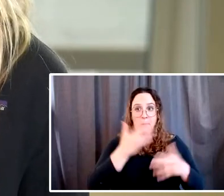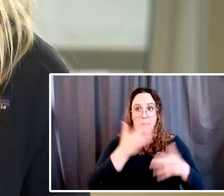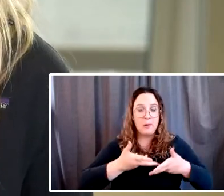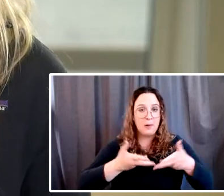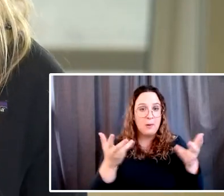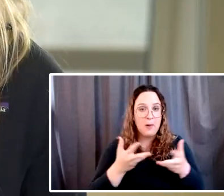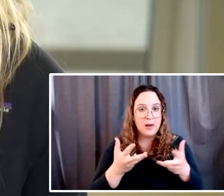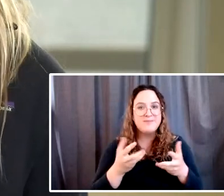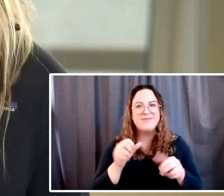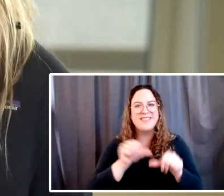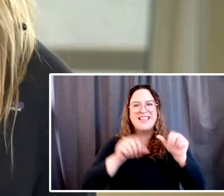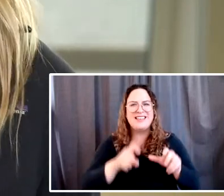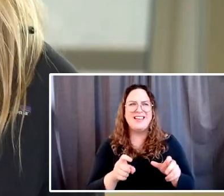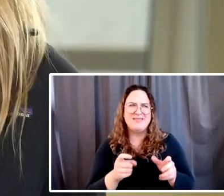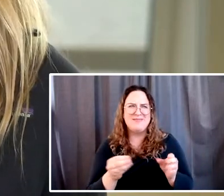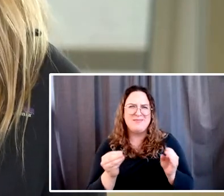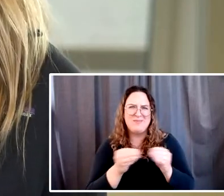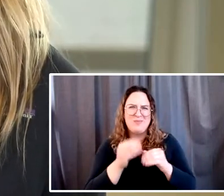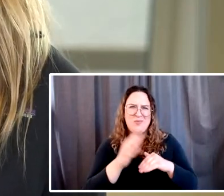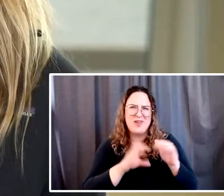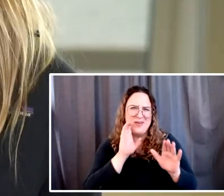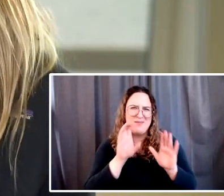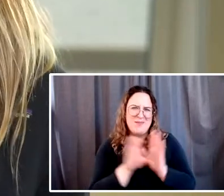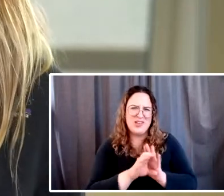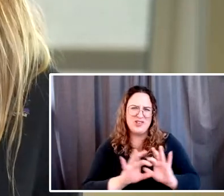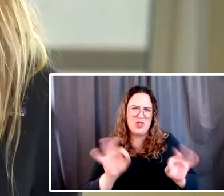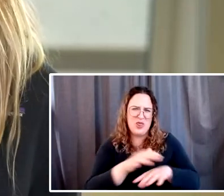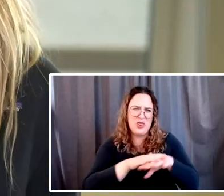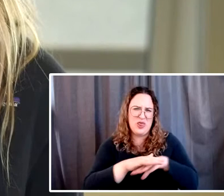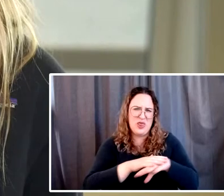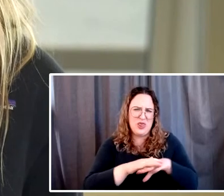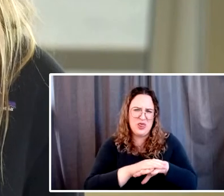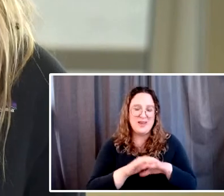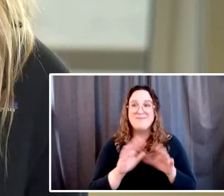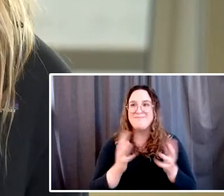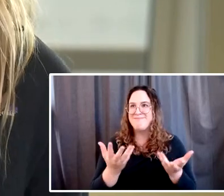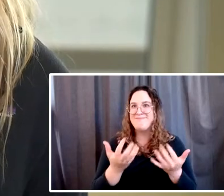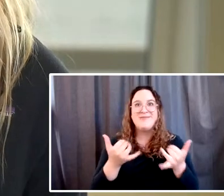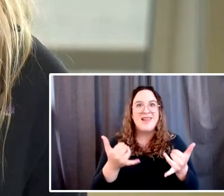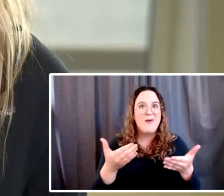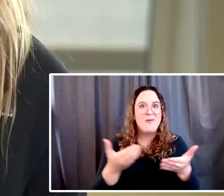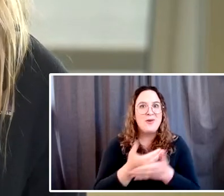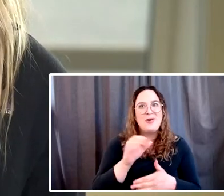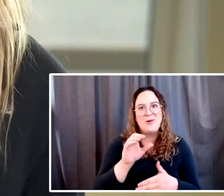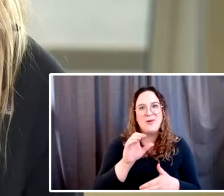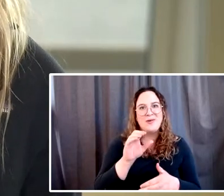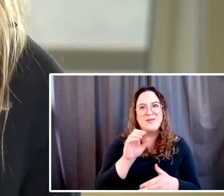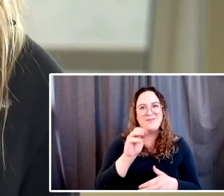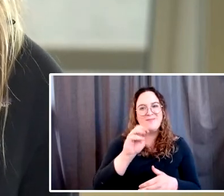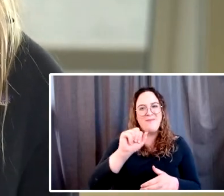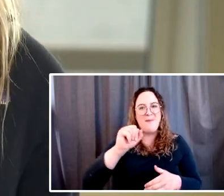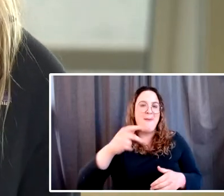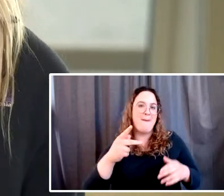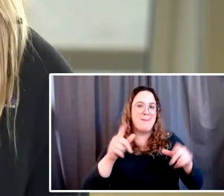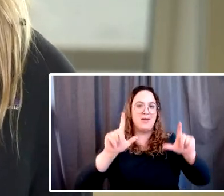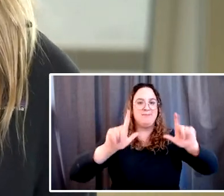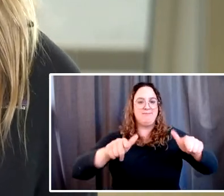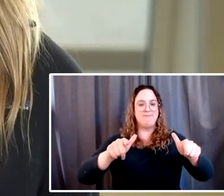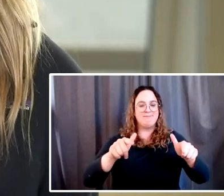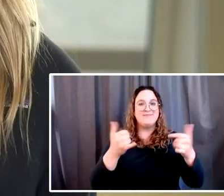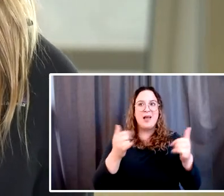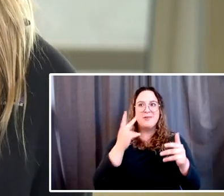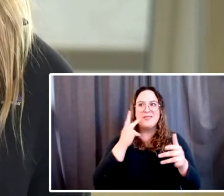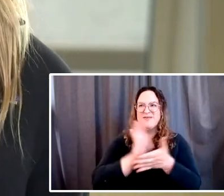images. That's where the mapping tool sled comes in. Check out this animation to see how we develop tools for larger scale